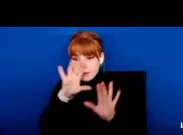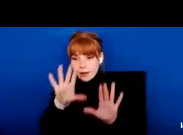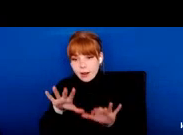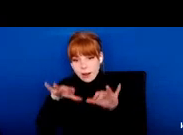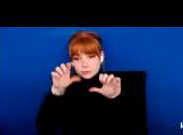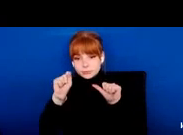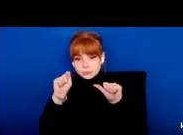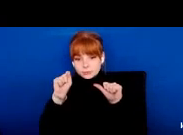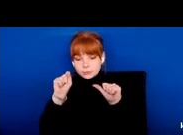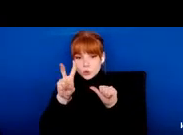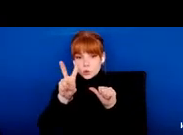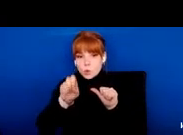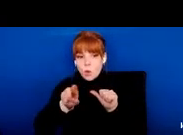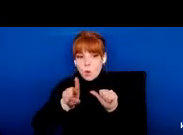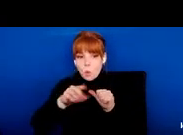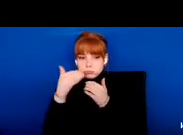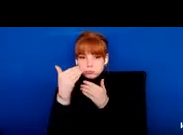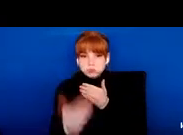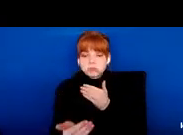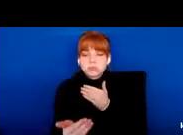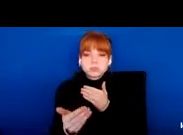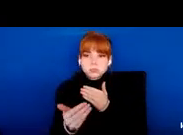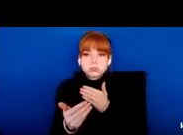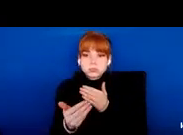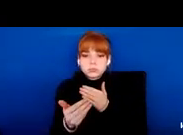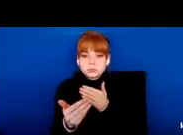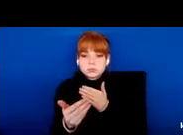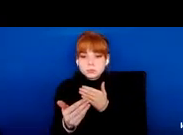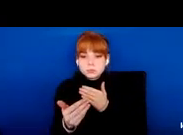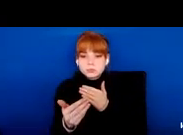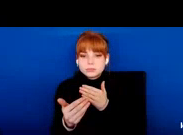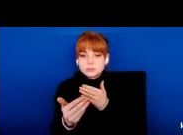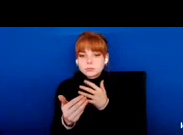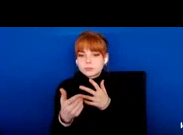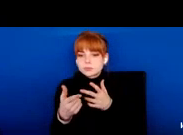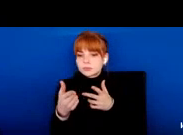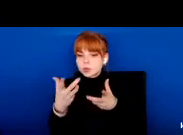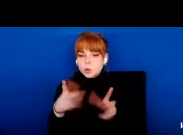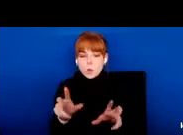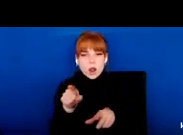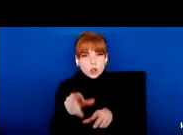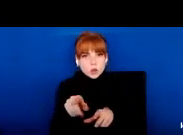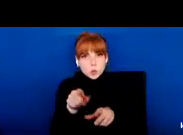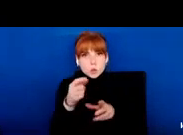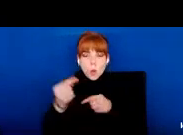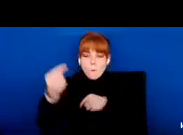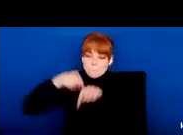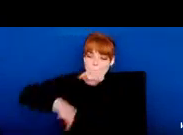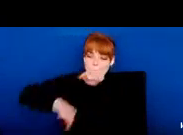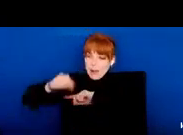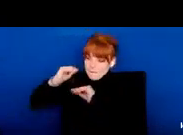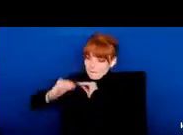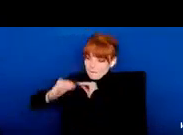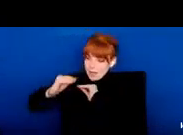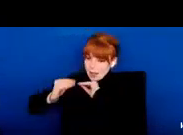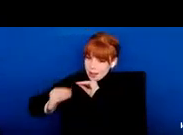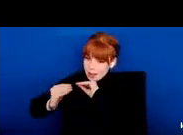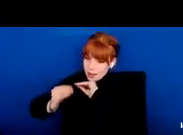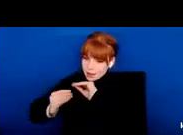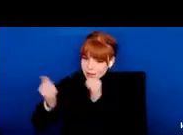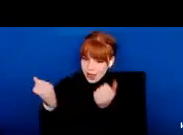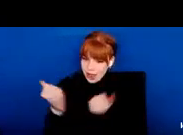forward. It will be forward looking. We will not force you to go back and fix everything you've done in the past 15 years to read that